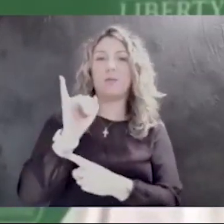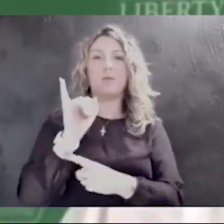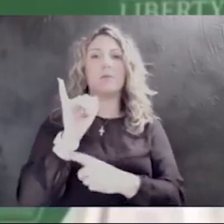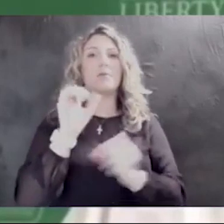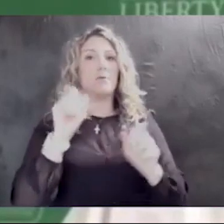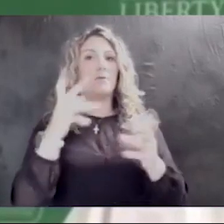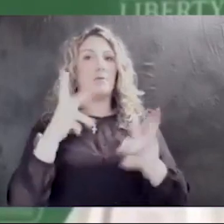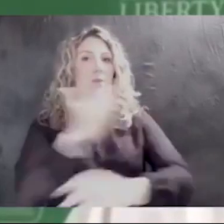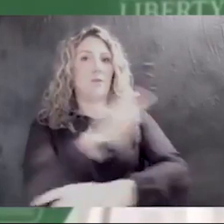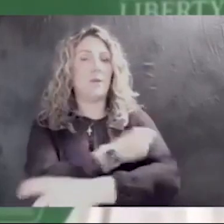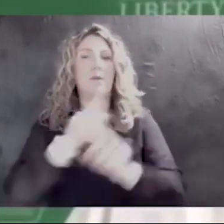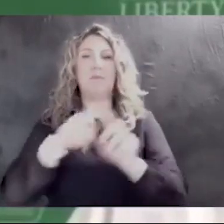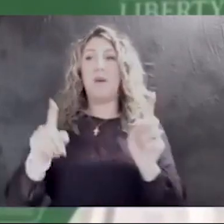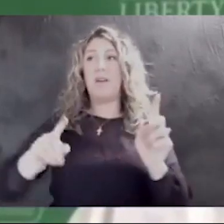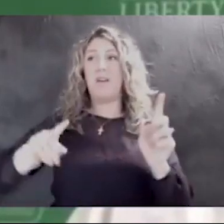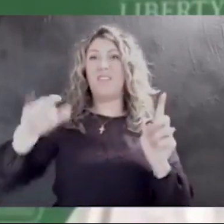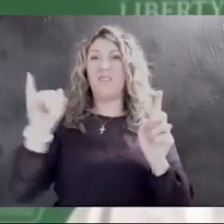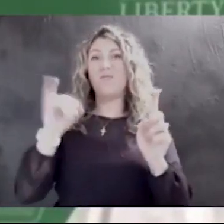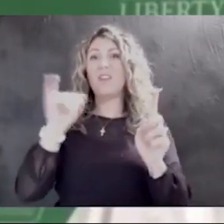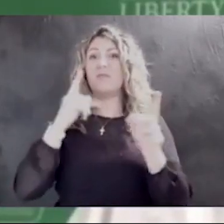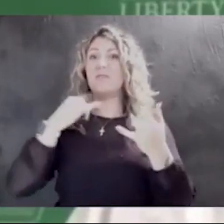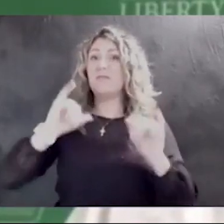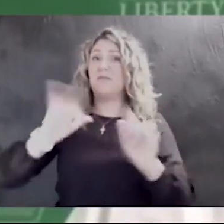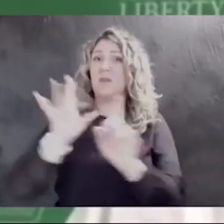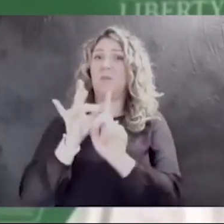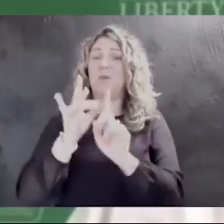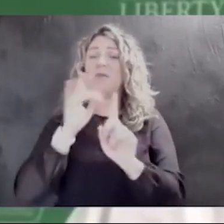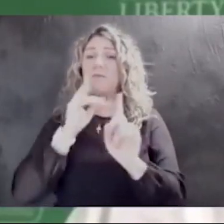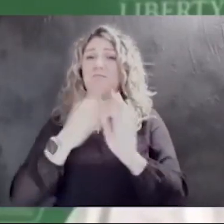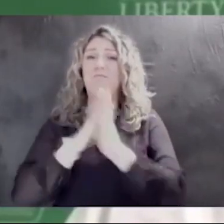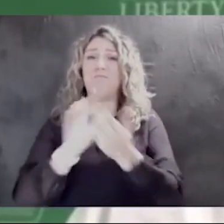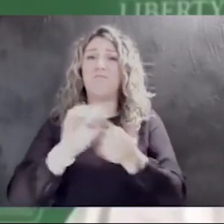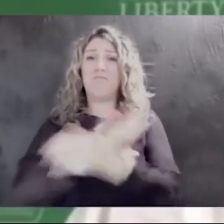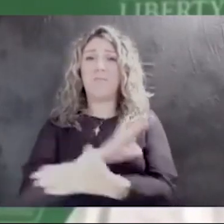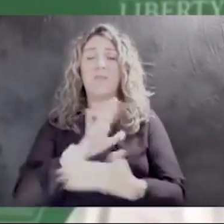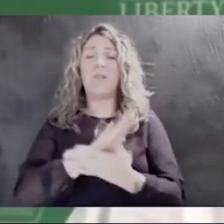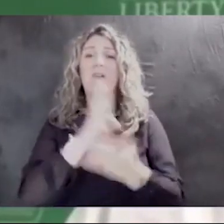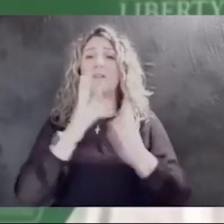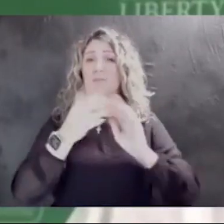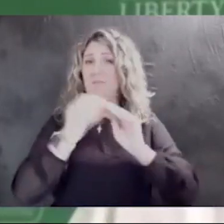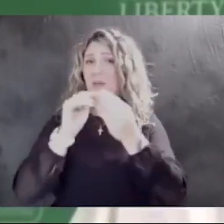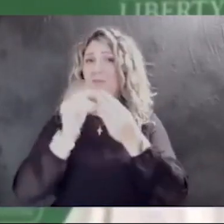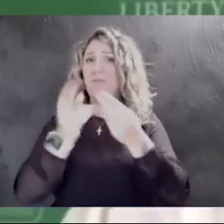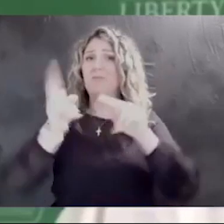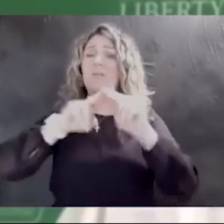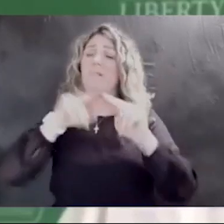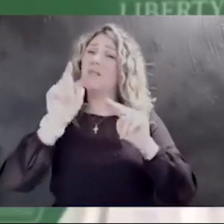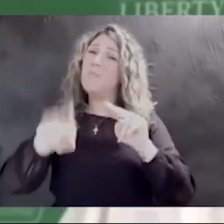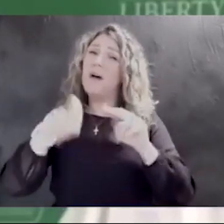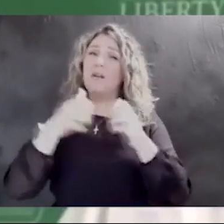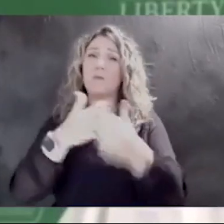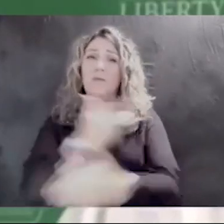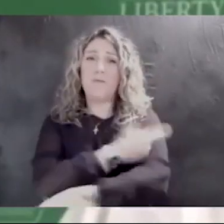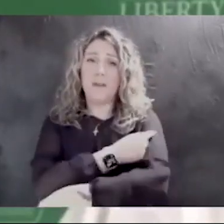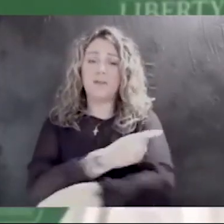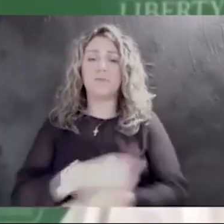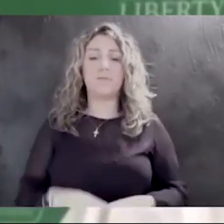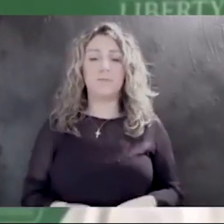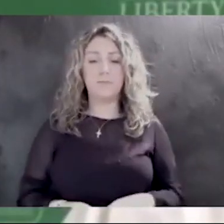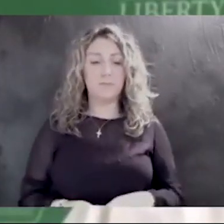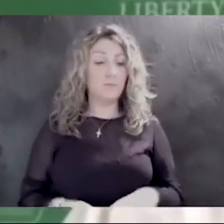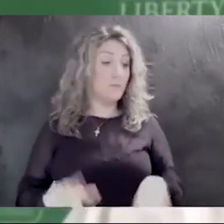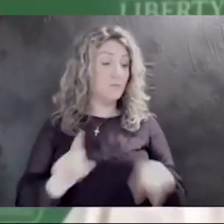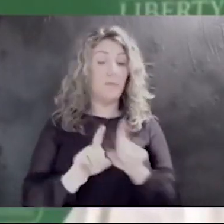biggest issue is vaccination, being able to get the numbers up. And of course, we do have issues with